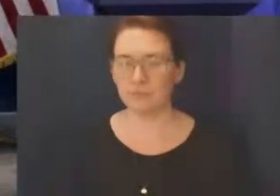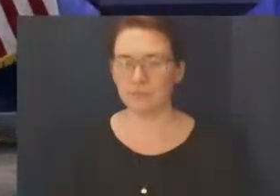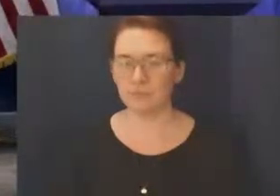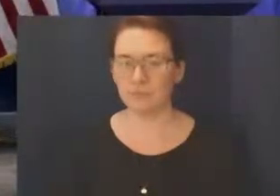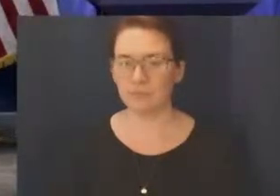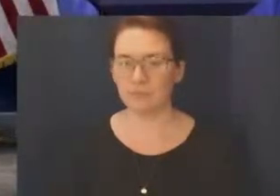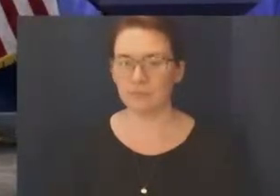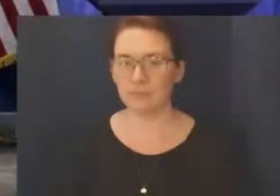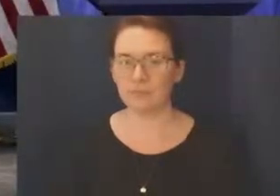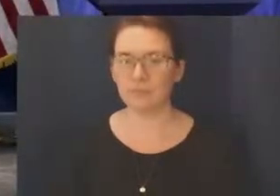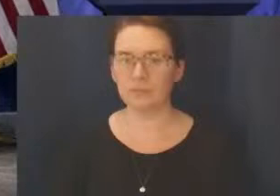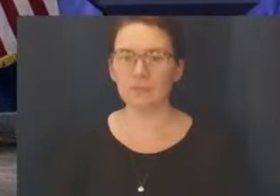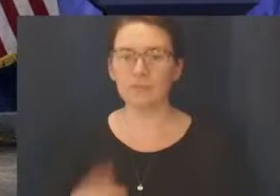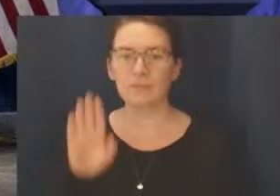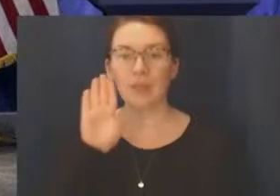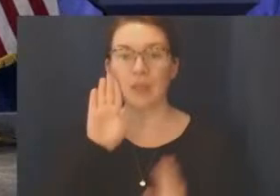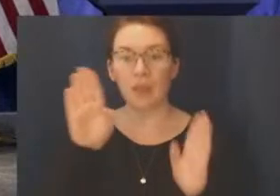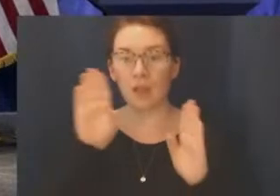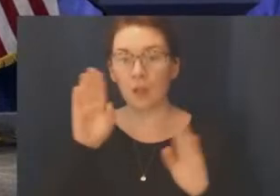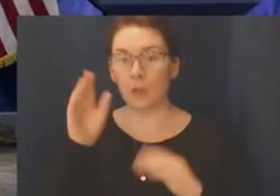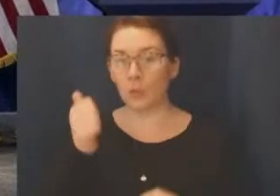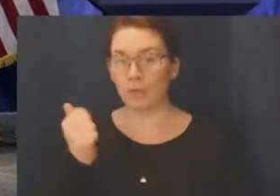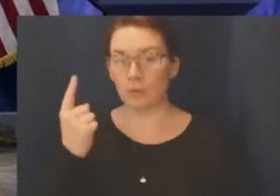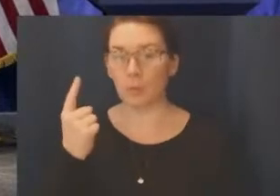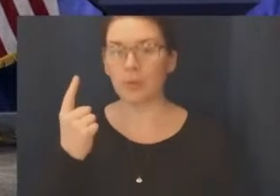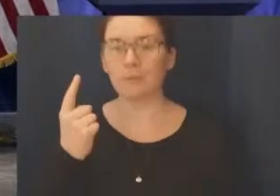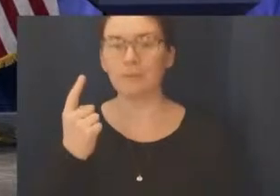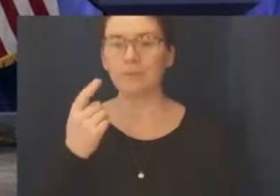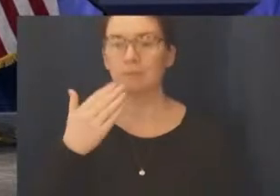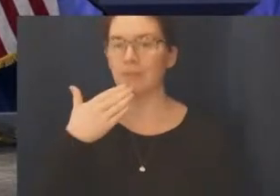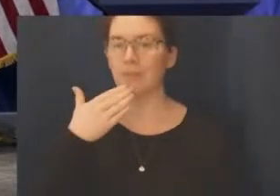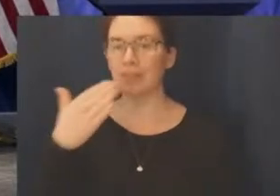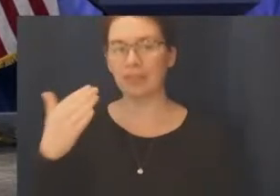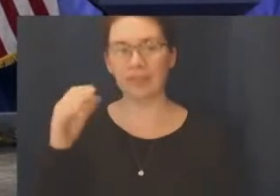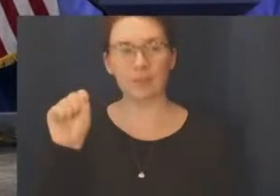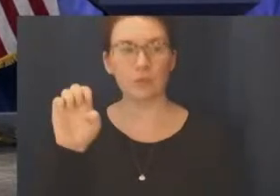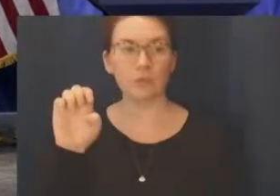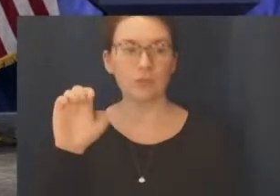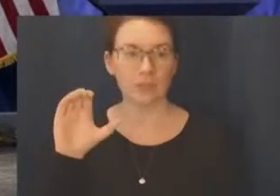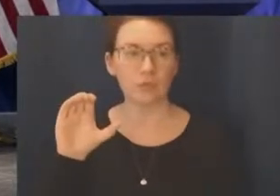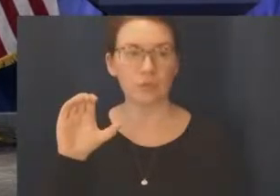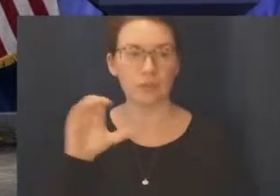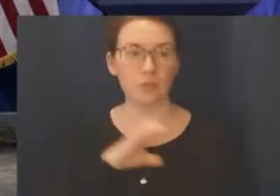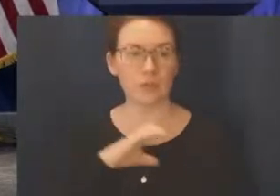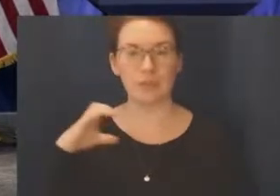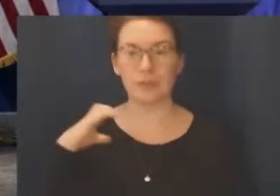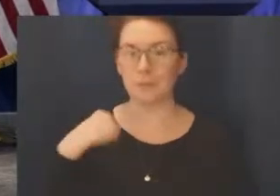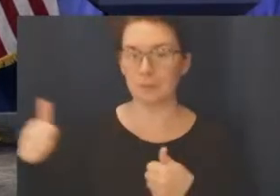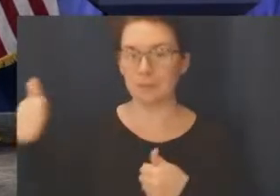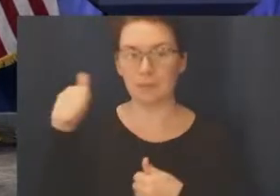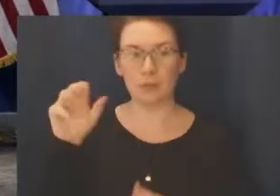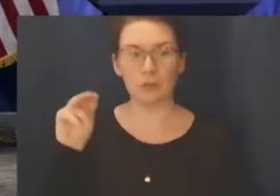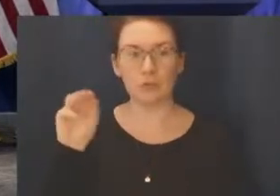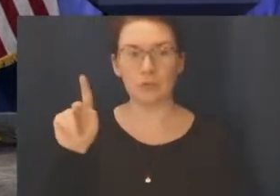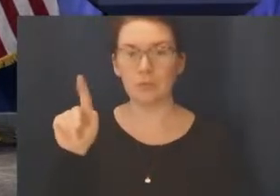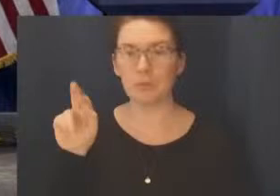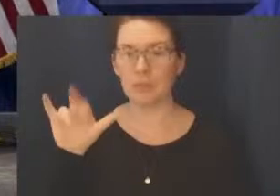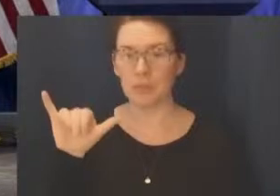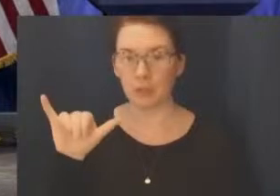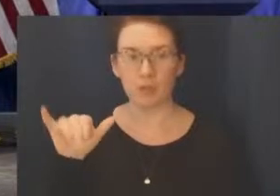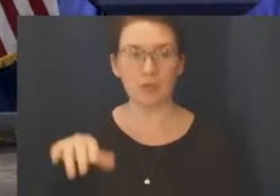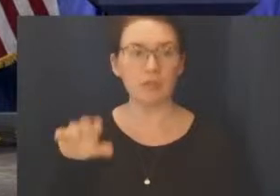Hello, everyone. Thank you, Mr. Secretary, Commissioner McCary, Governor Morrissey, and the rest of the crew